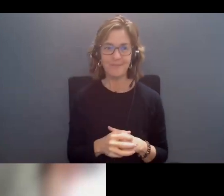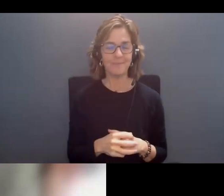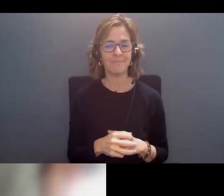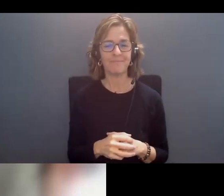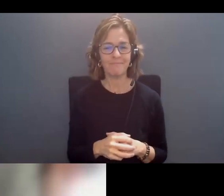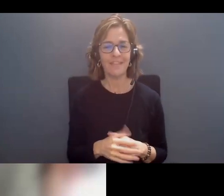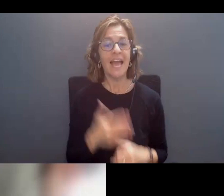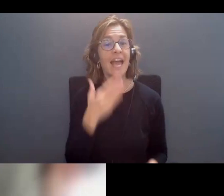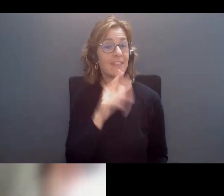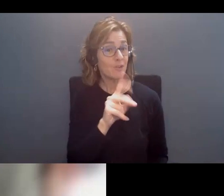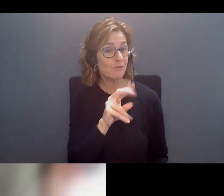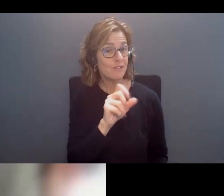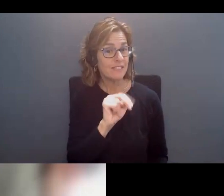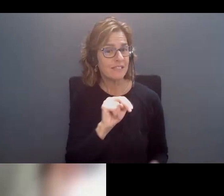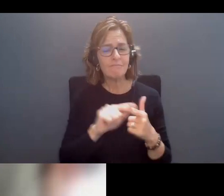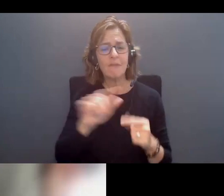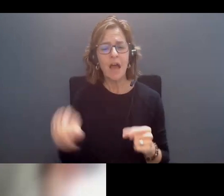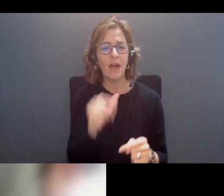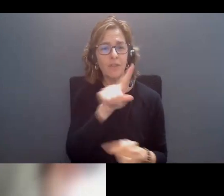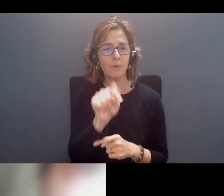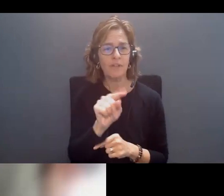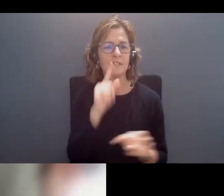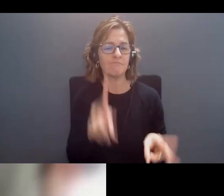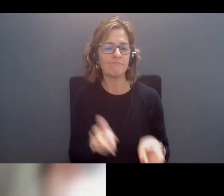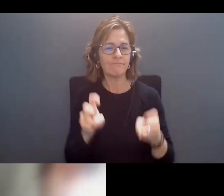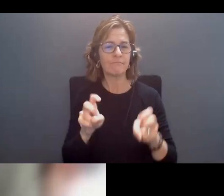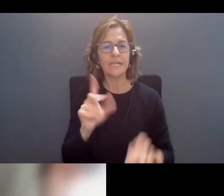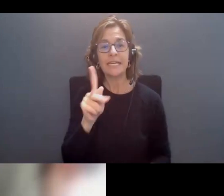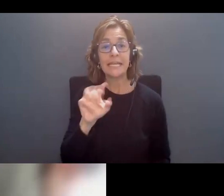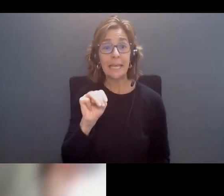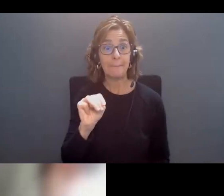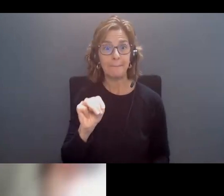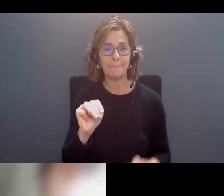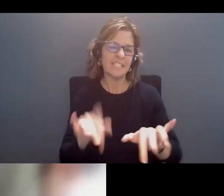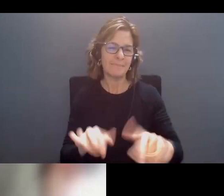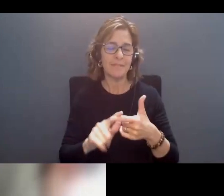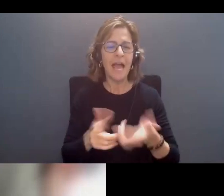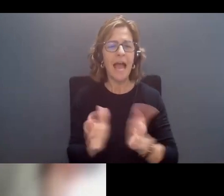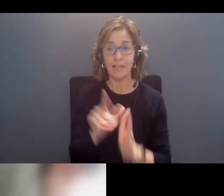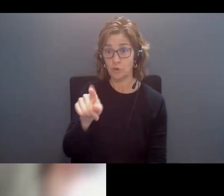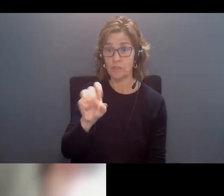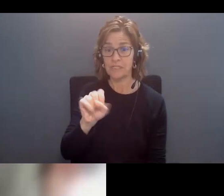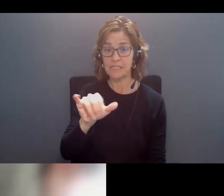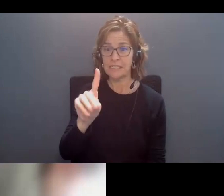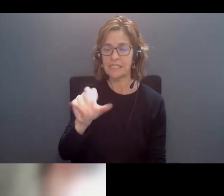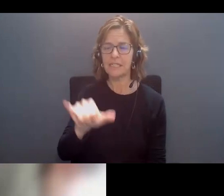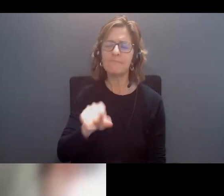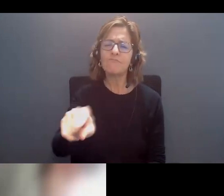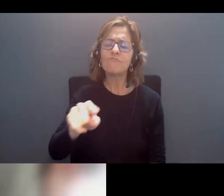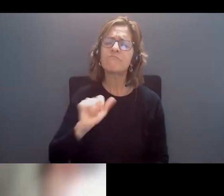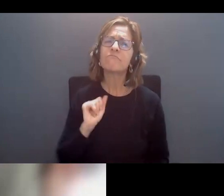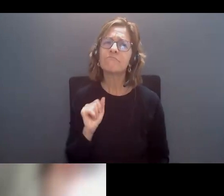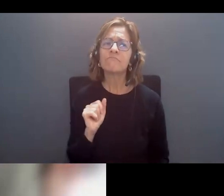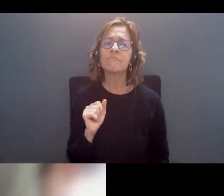Thank you, Kristen. It looks like we have another question in the chat from Kim. She's asking you, Sydney, what is the number one piece of advice you would